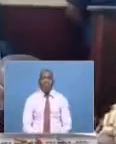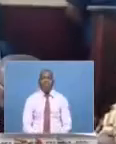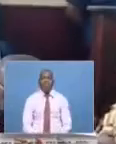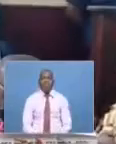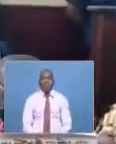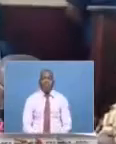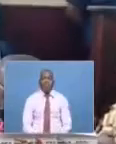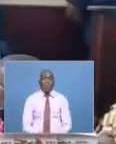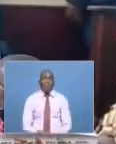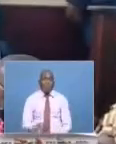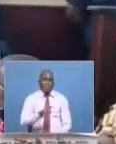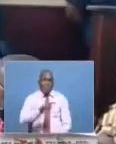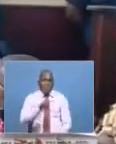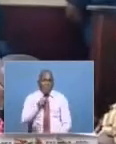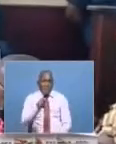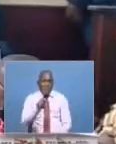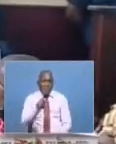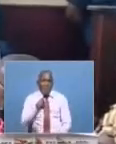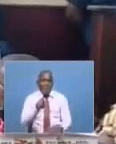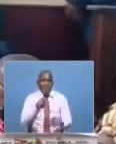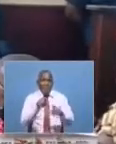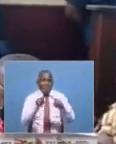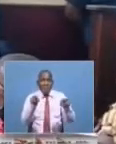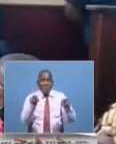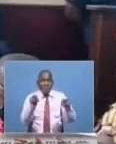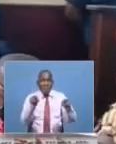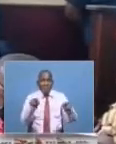But, my lords,